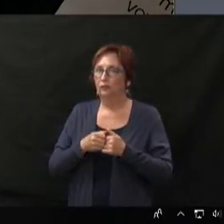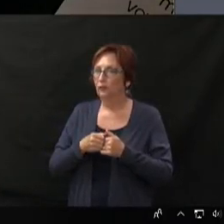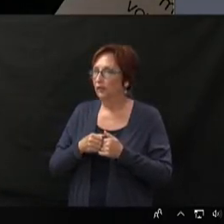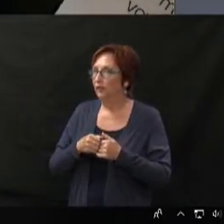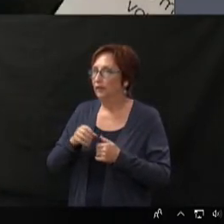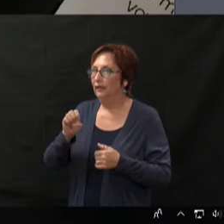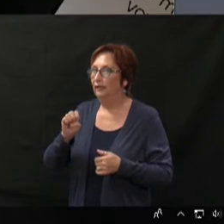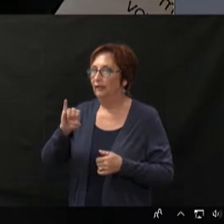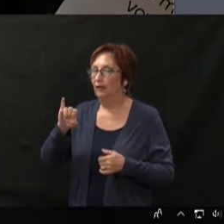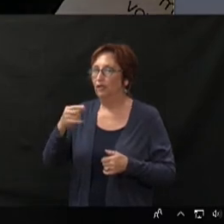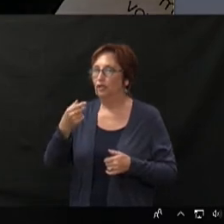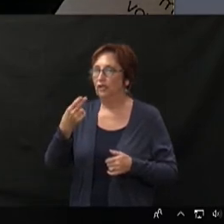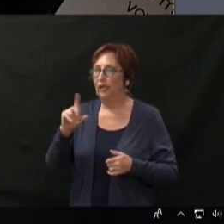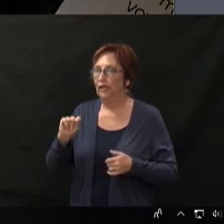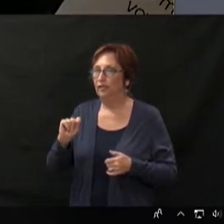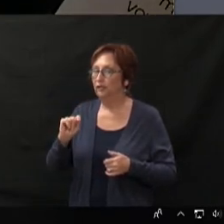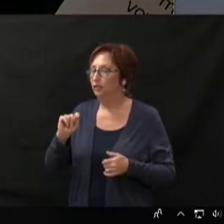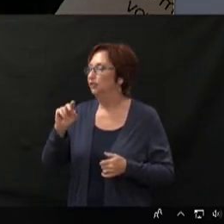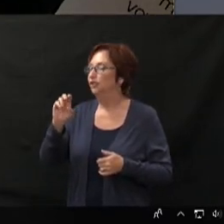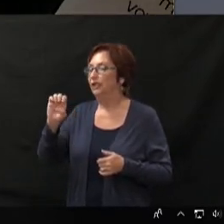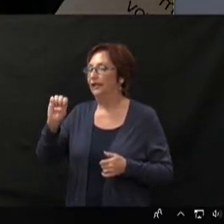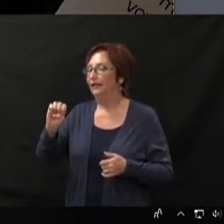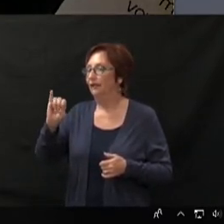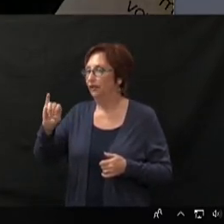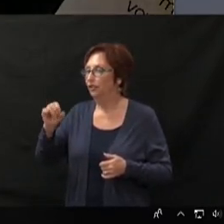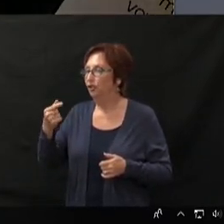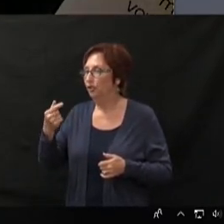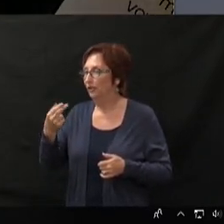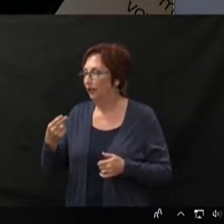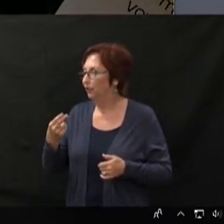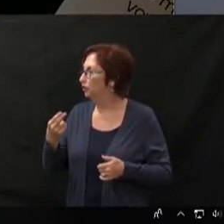says A, as in eight.